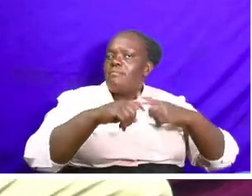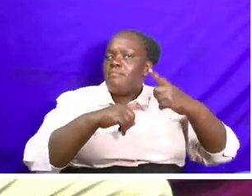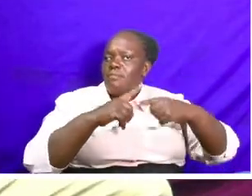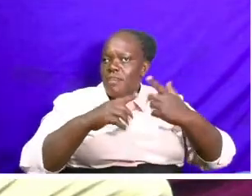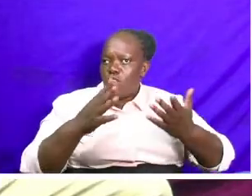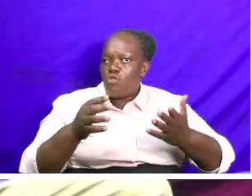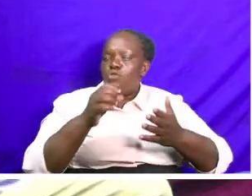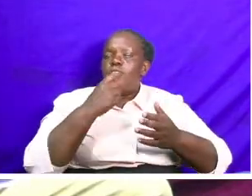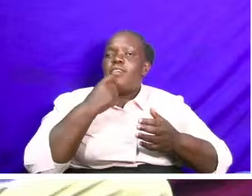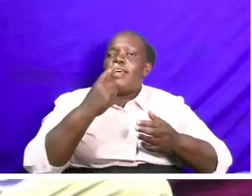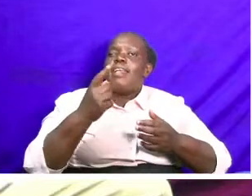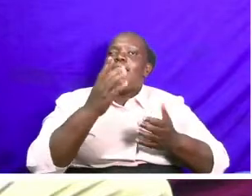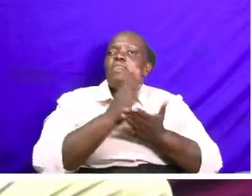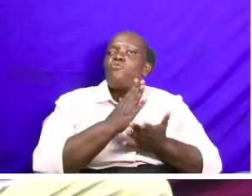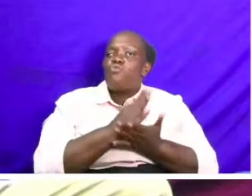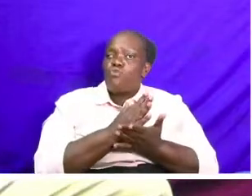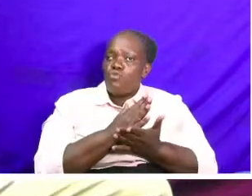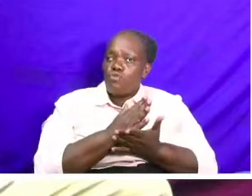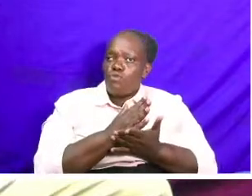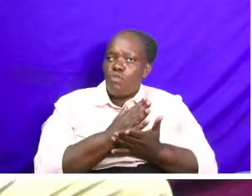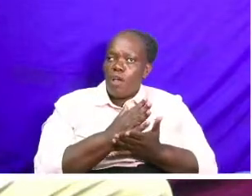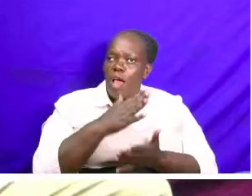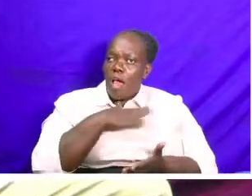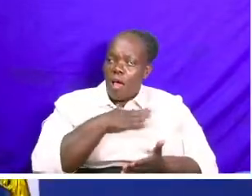stated, our